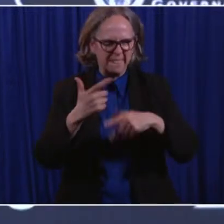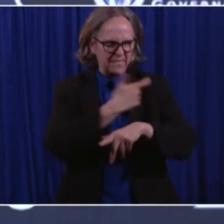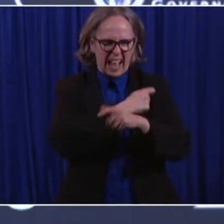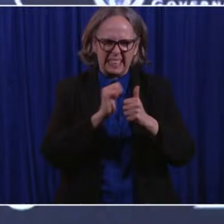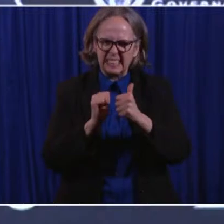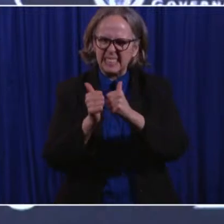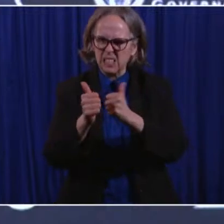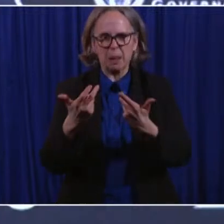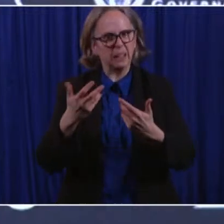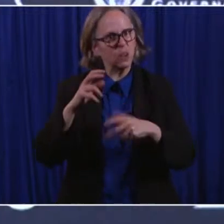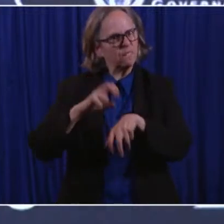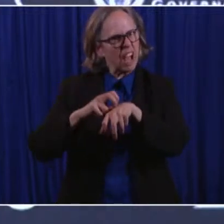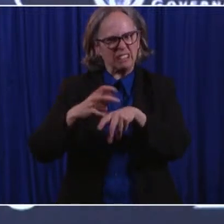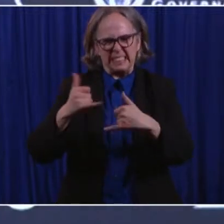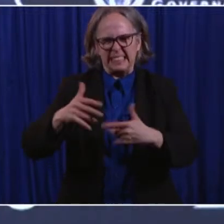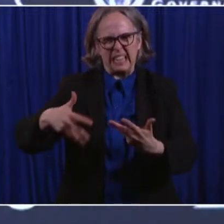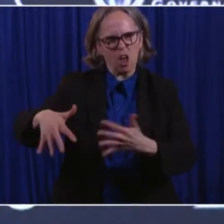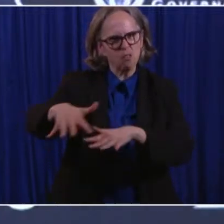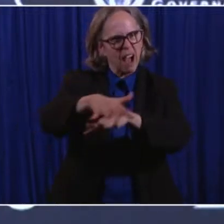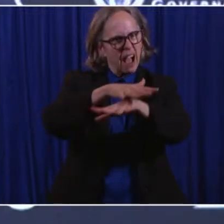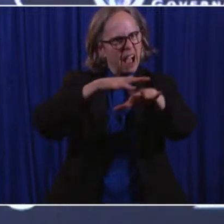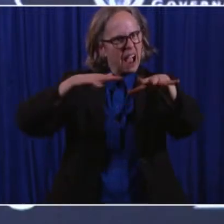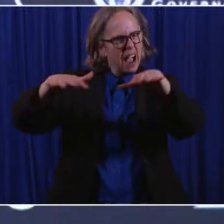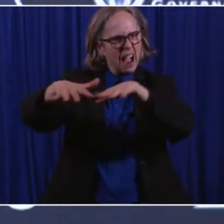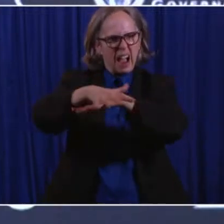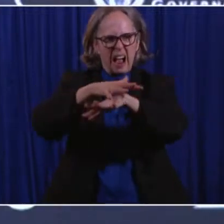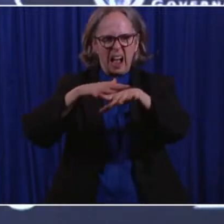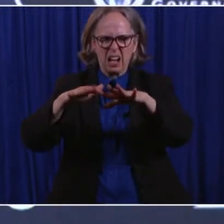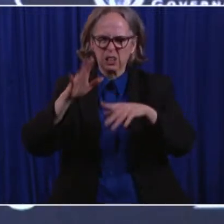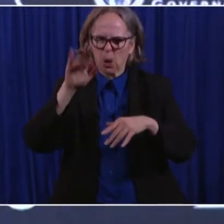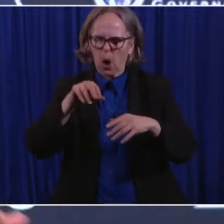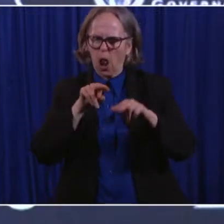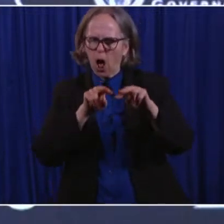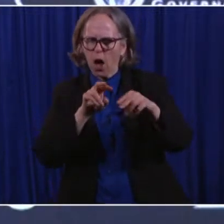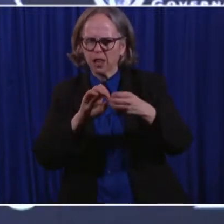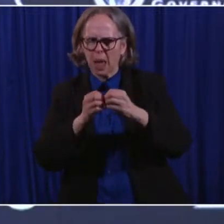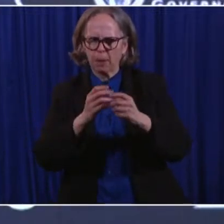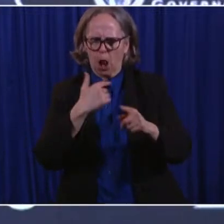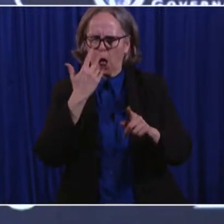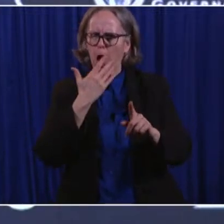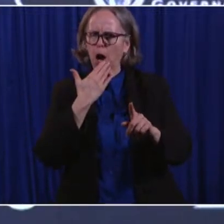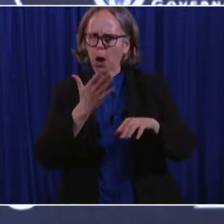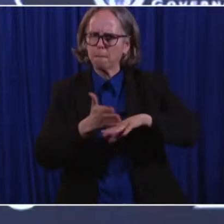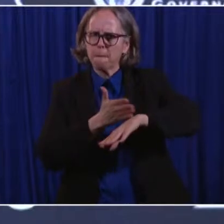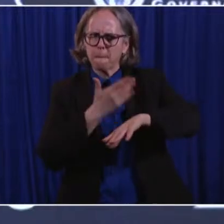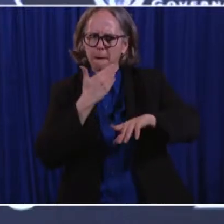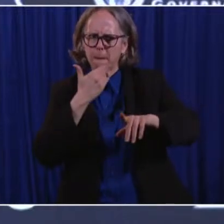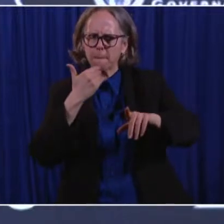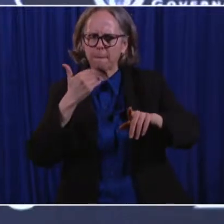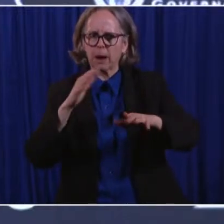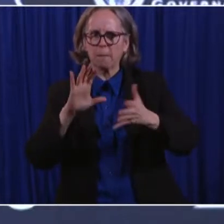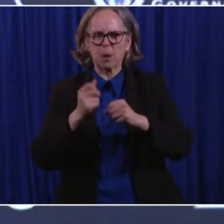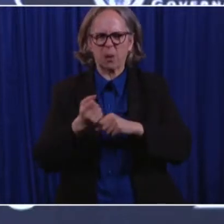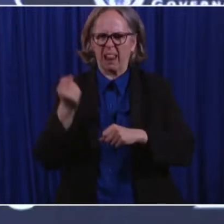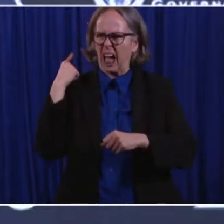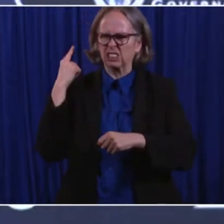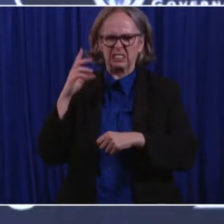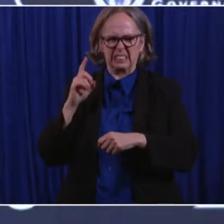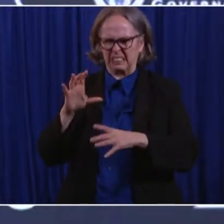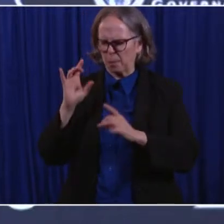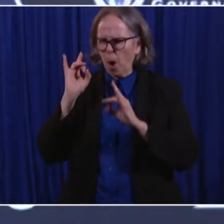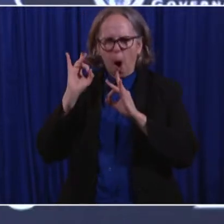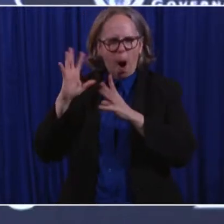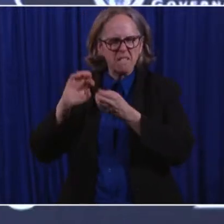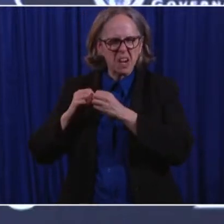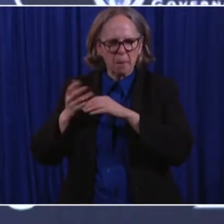look at the numbers, I mean, we feel really good about the numbers because of how bad they were in December. But if you look at